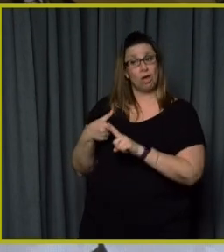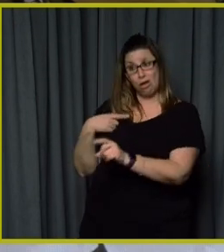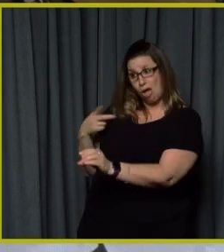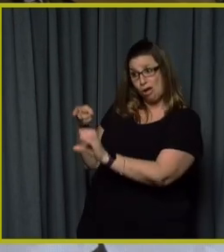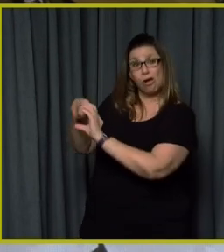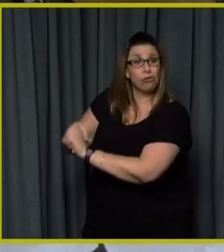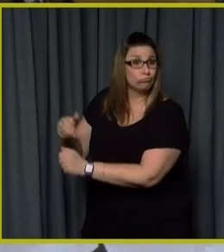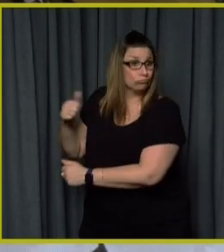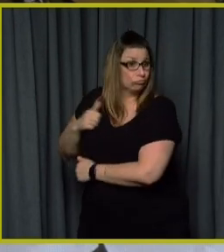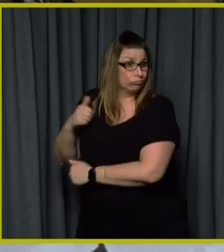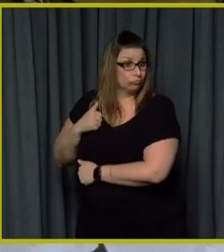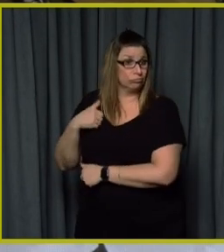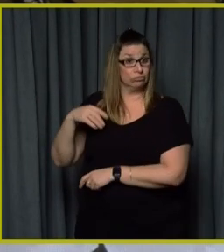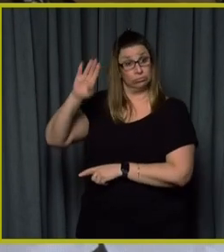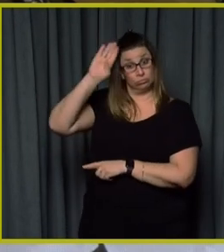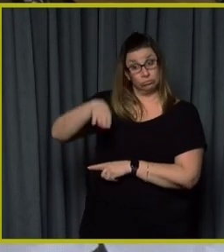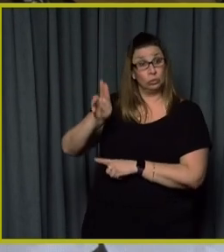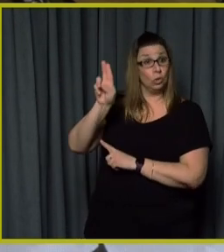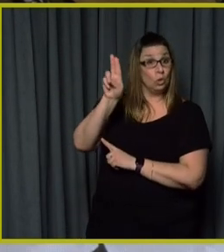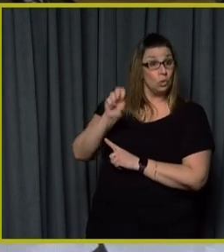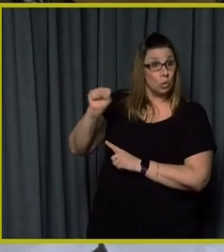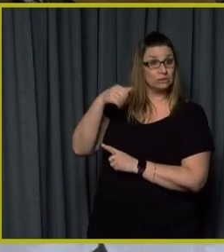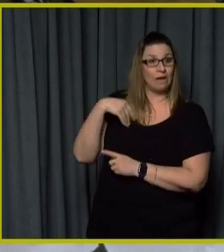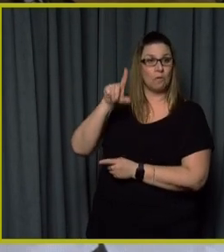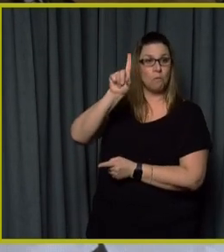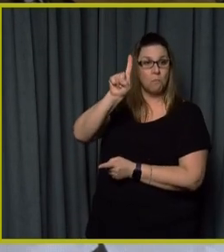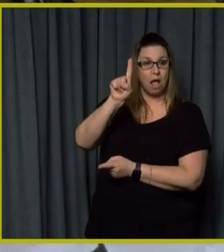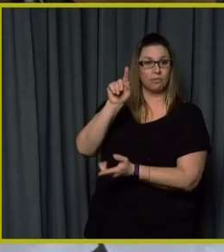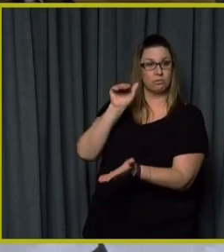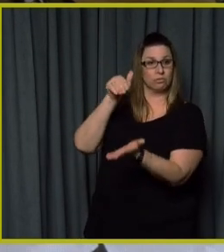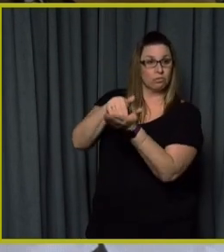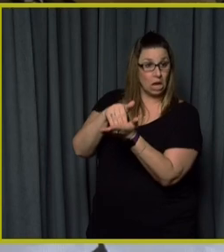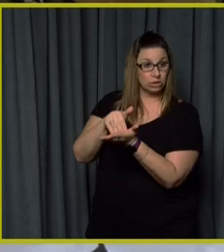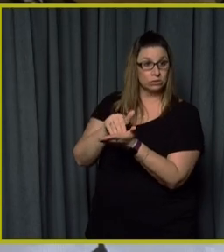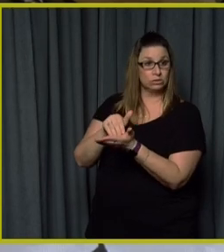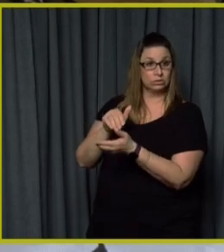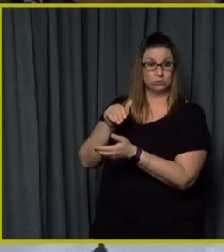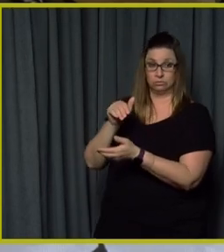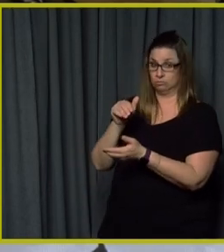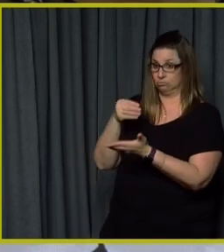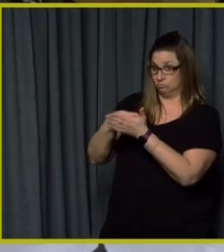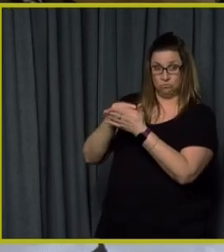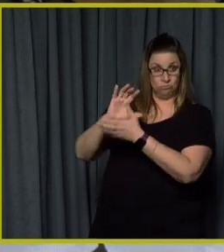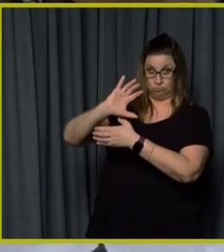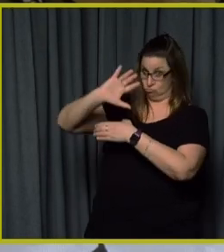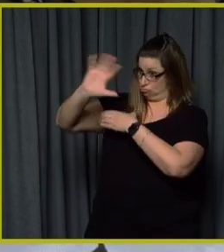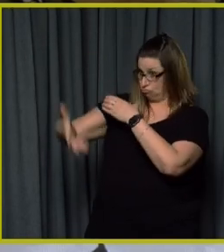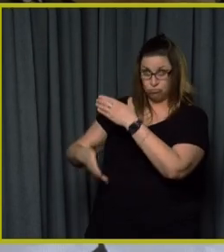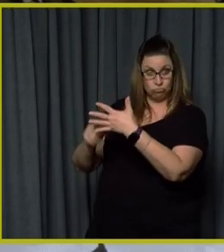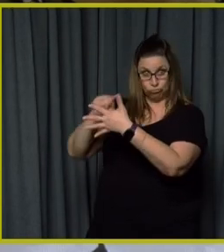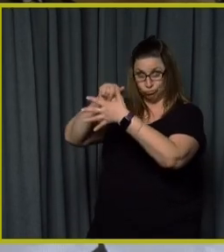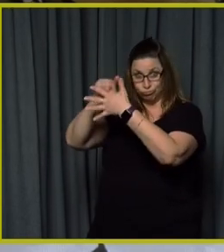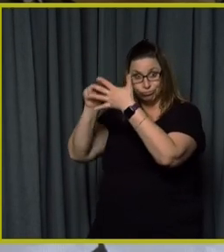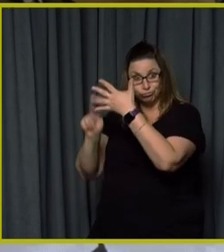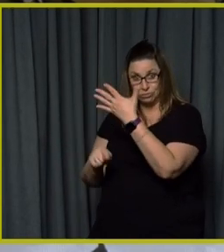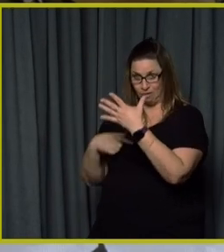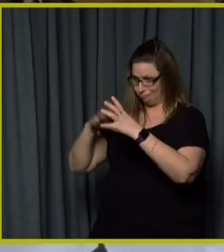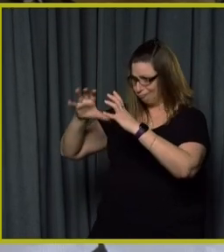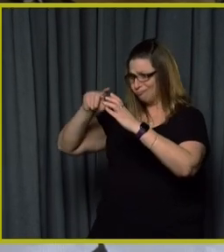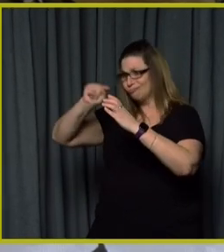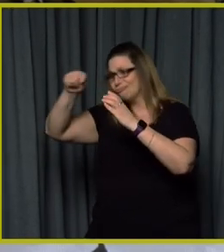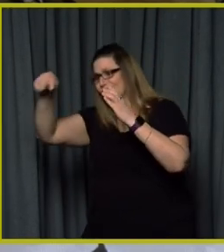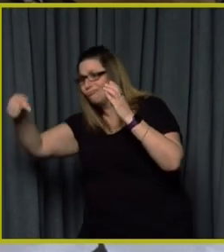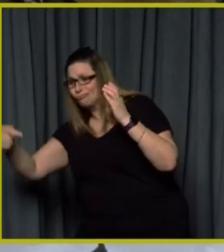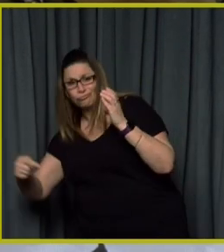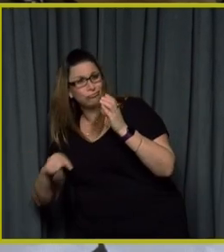1,000 bases worldwide. Why do we keep such a strong presence throughout the world? The short answer is to provide Western capital with